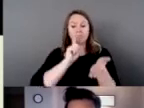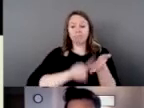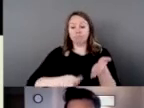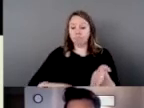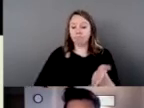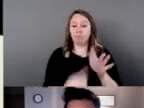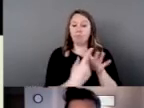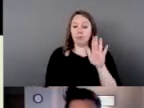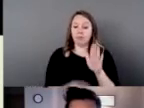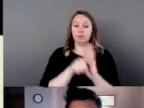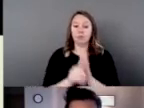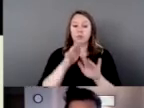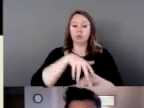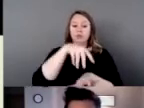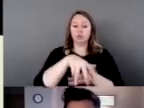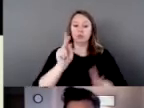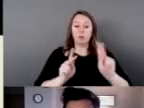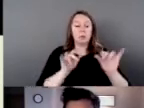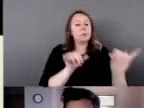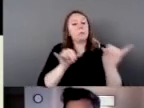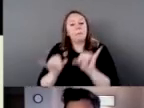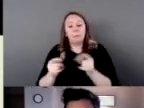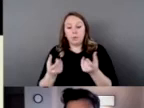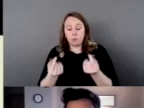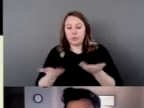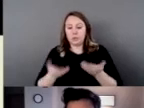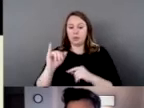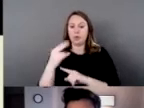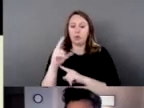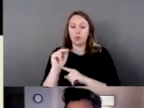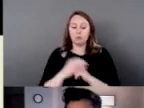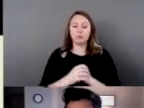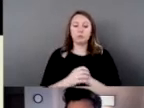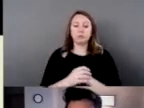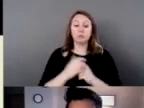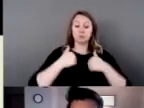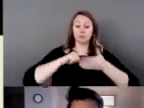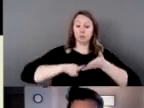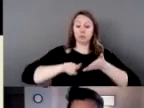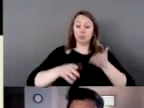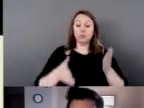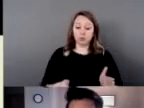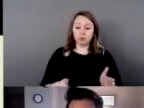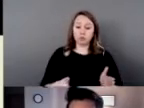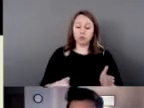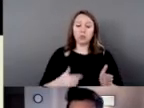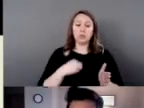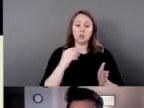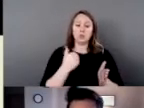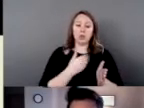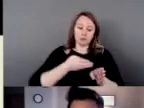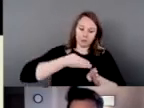Idaho. And because I am a researcher, I do have research interests, and those are